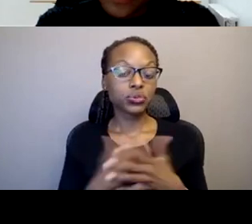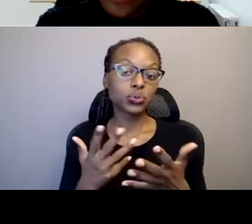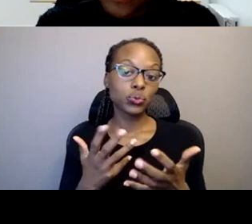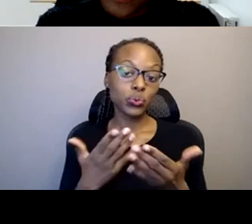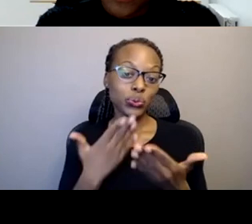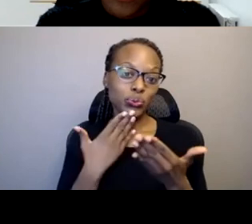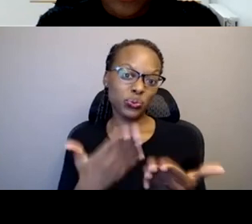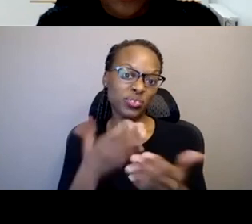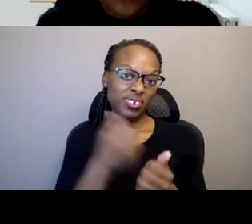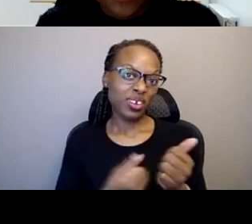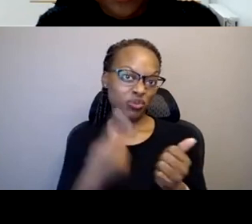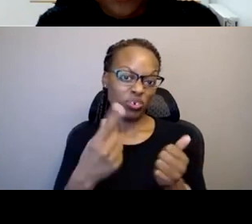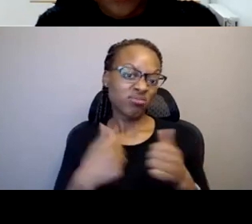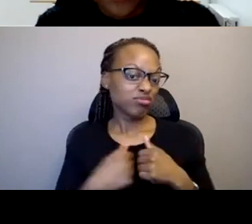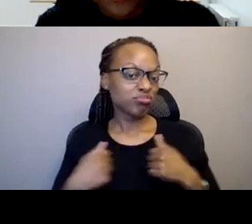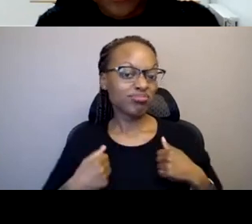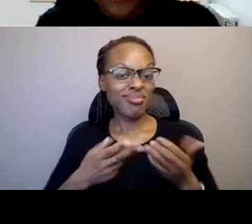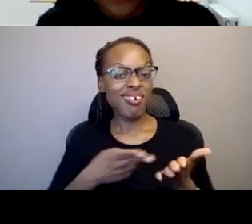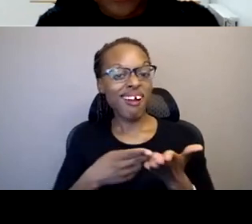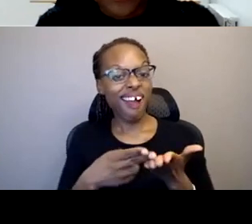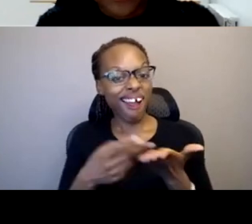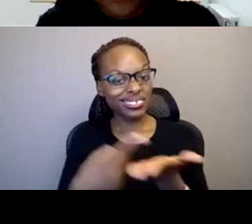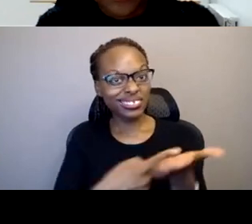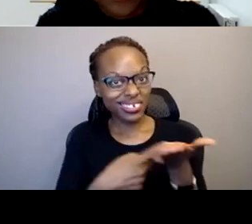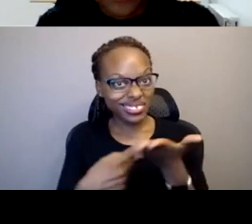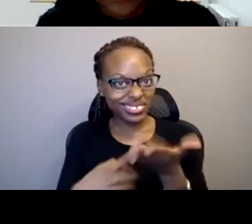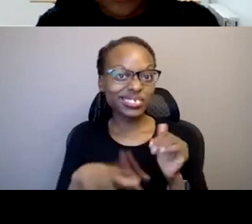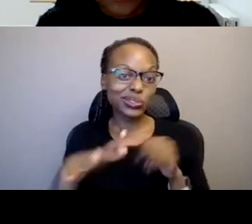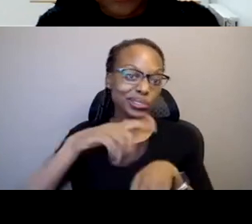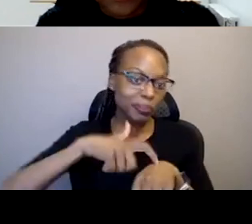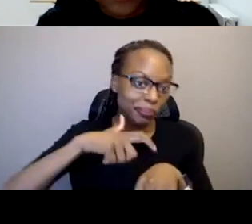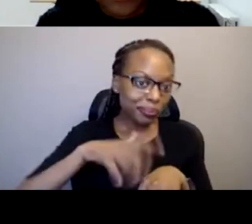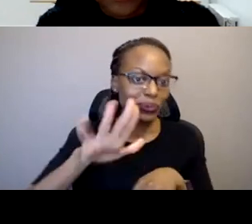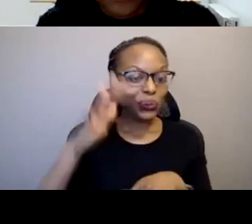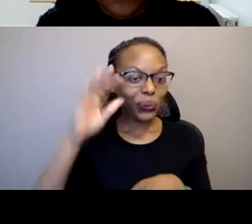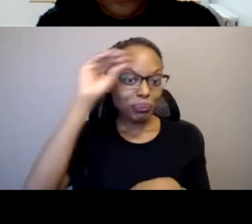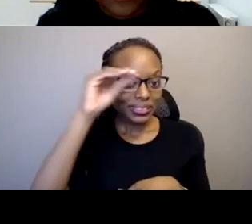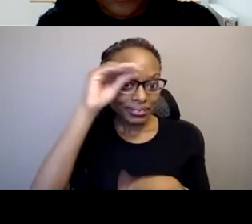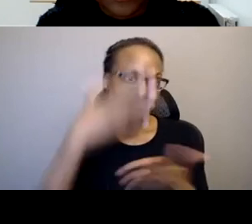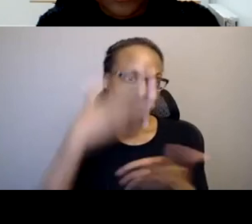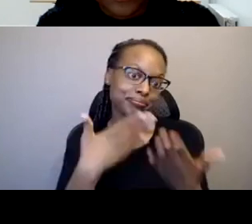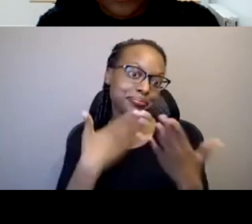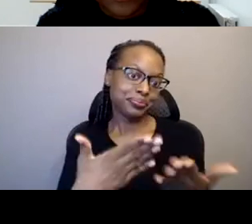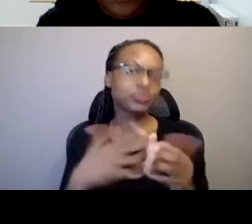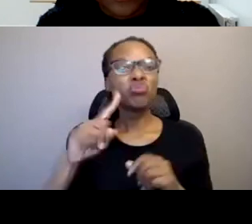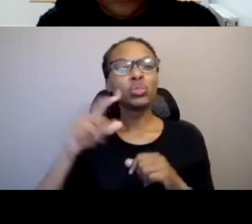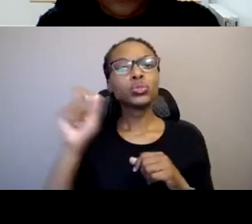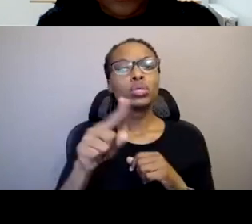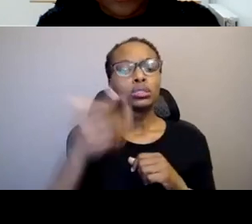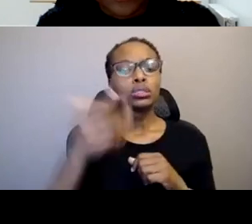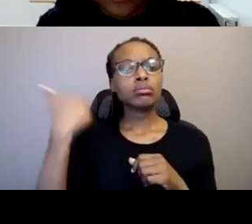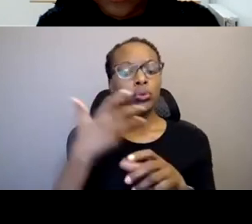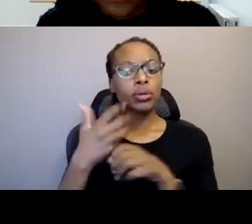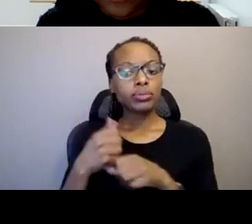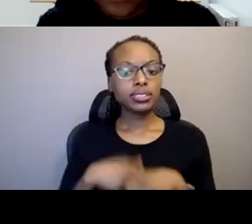very honest discussion and for your time and for your thoughts. I'll say the first question we got